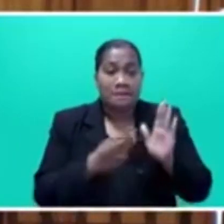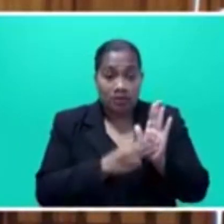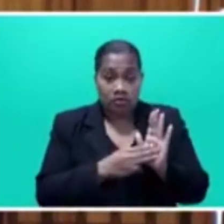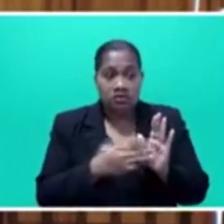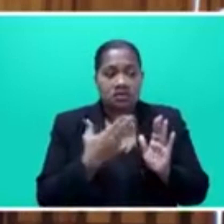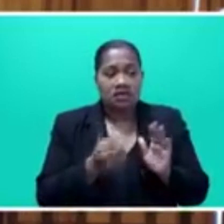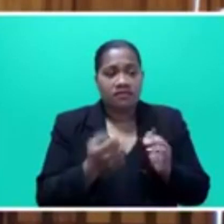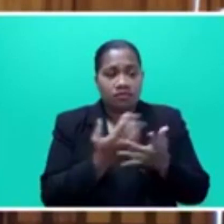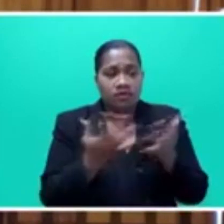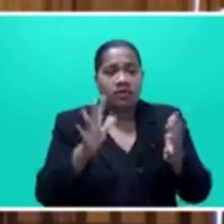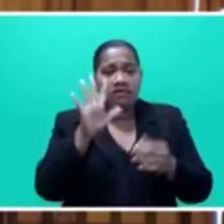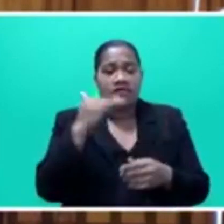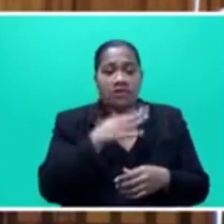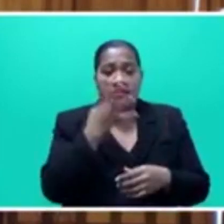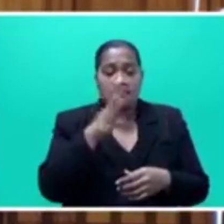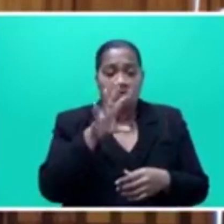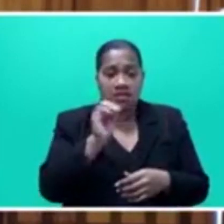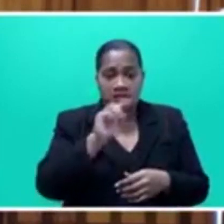of